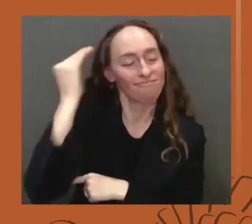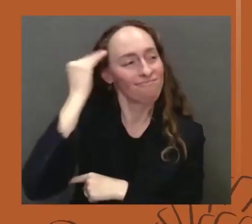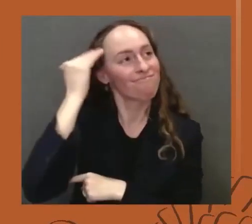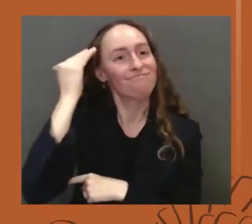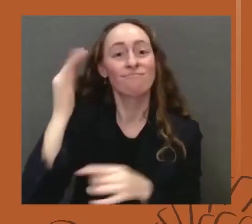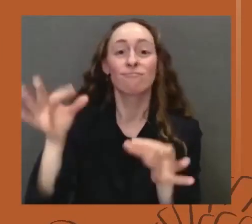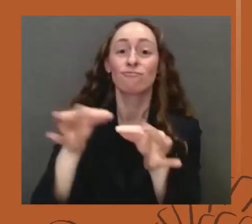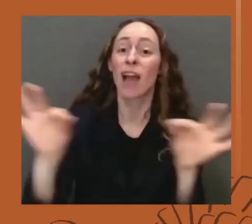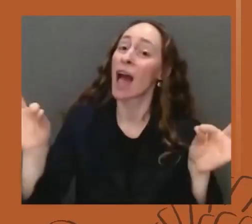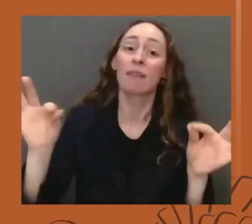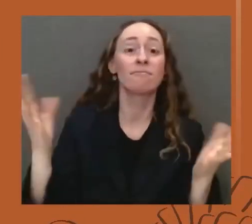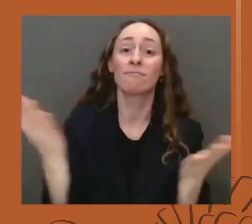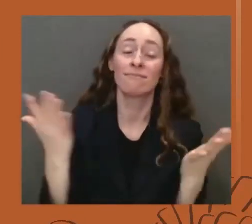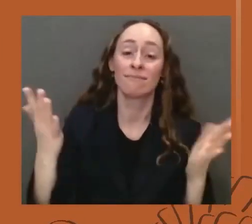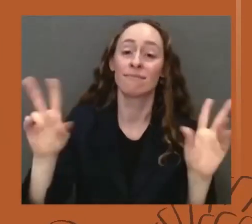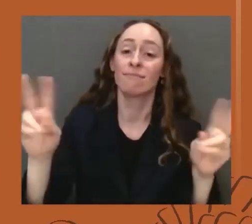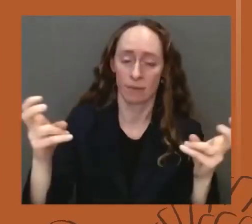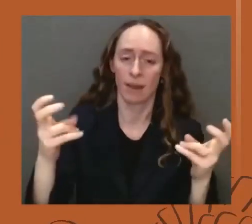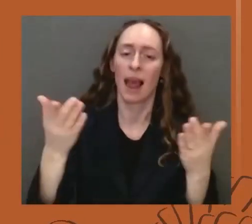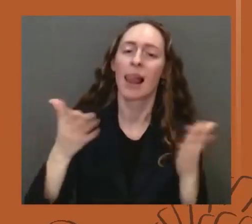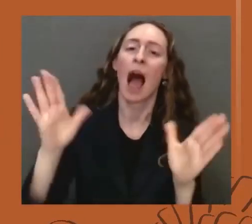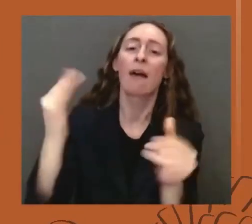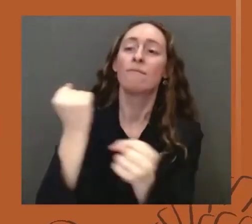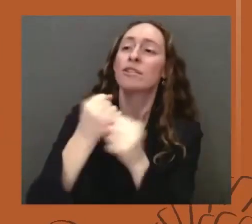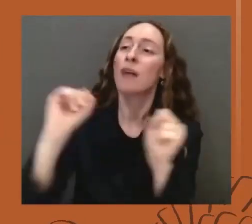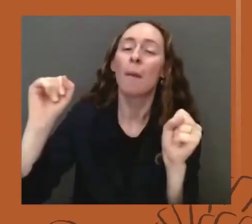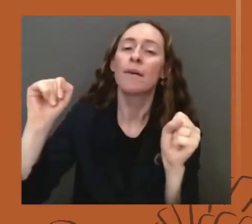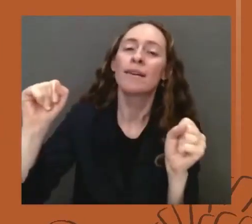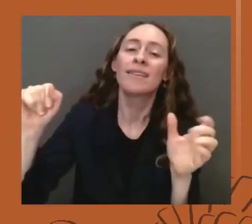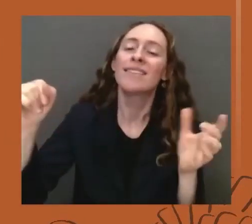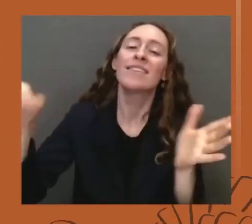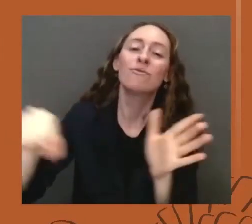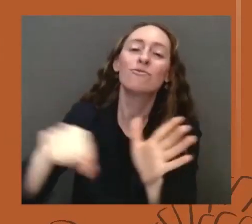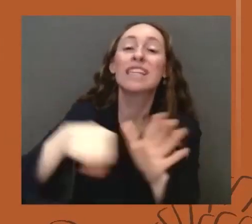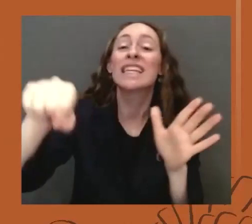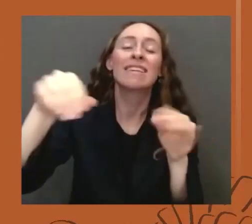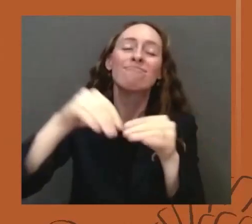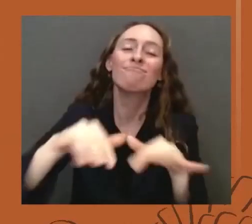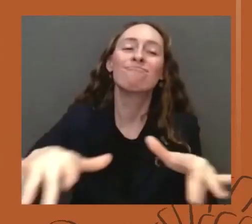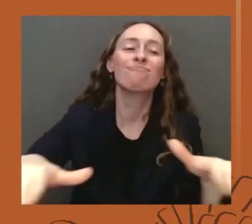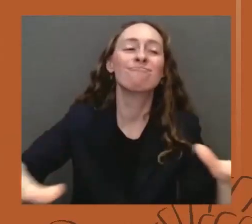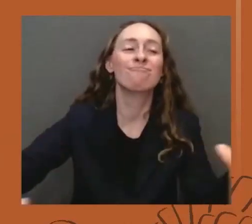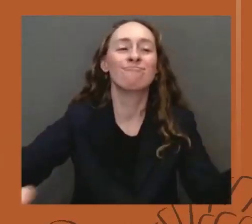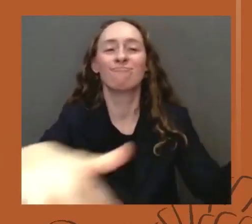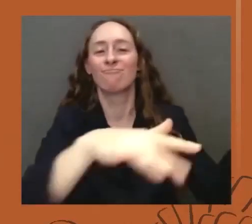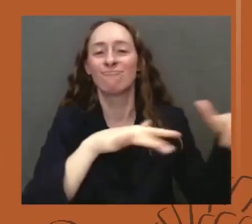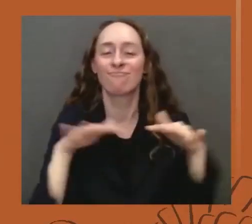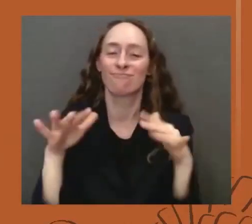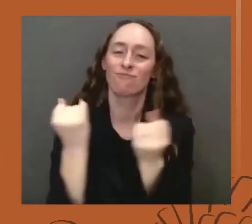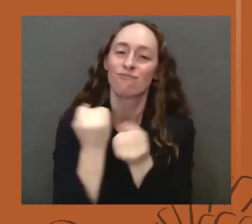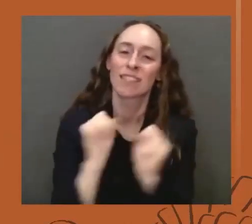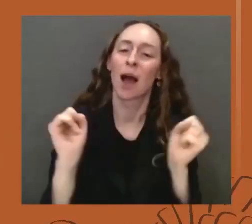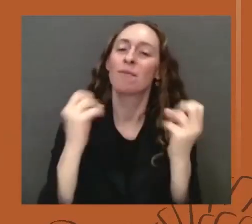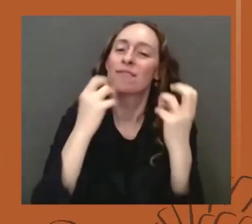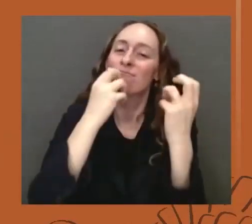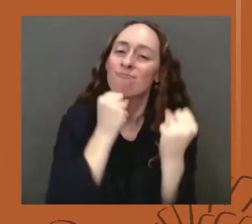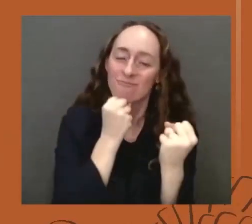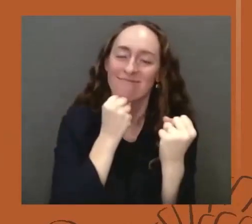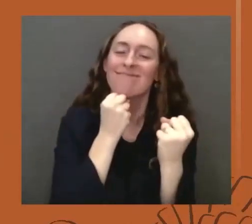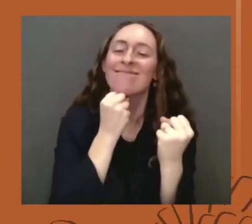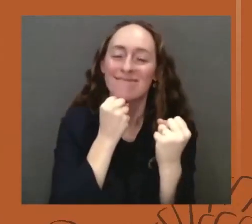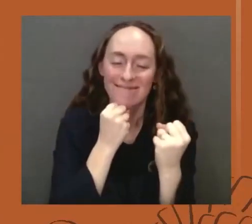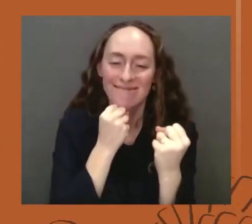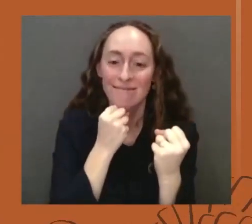and Liberty and Bell, they love Honeycrisp apples. Not bad, huh? Ice